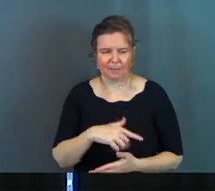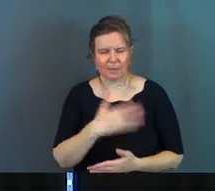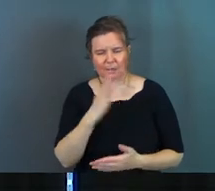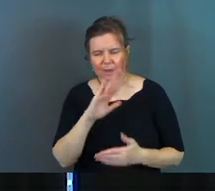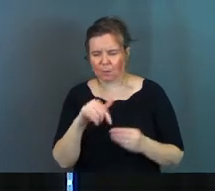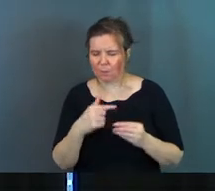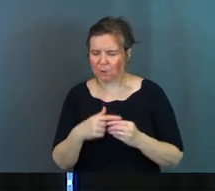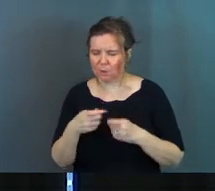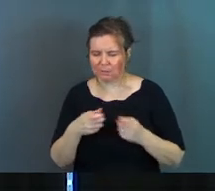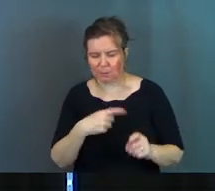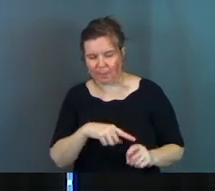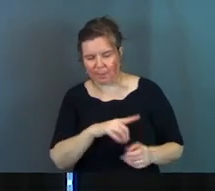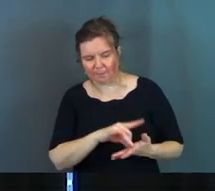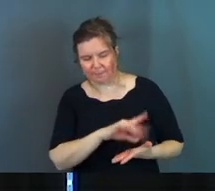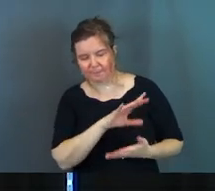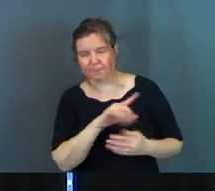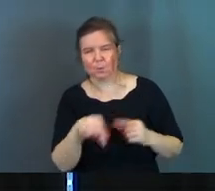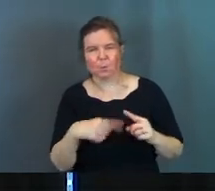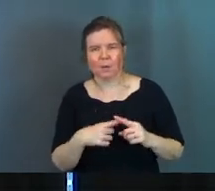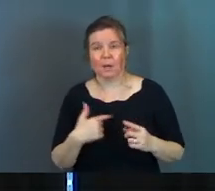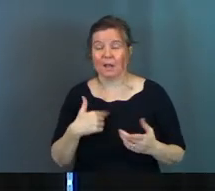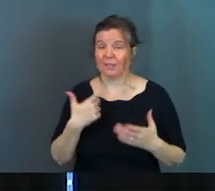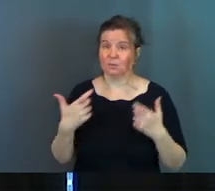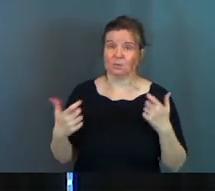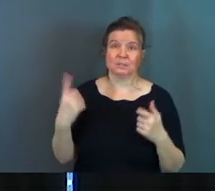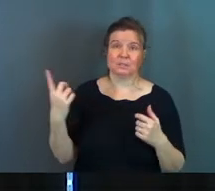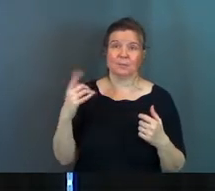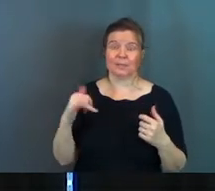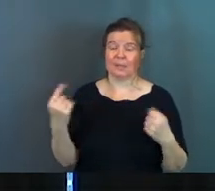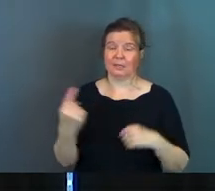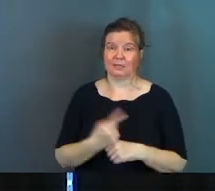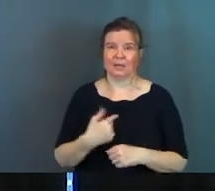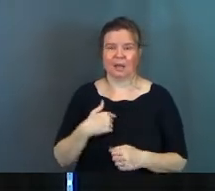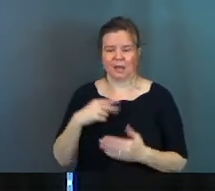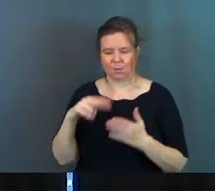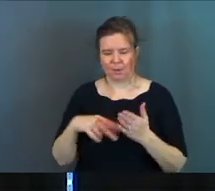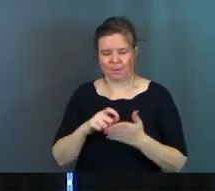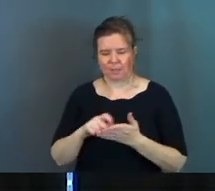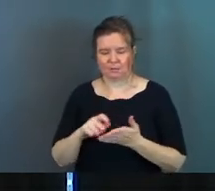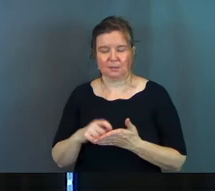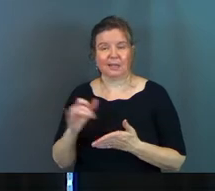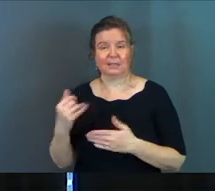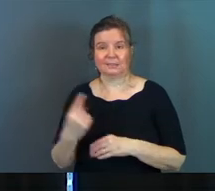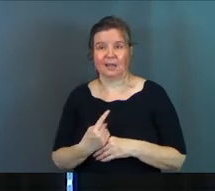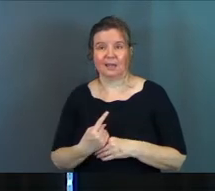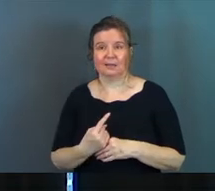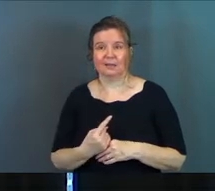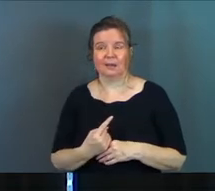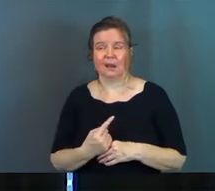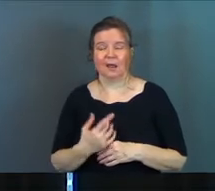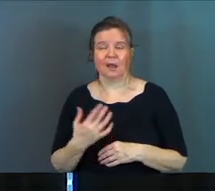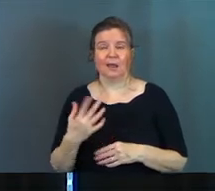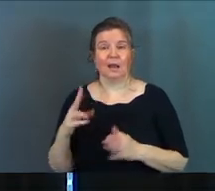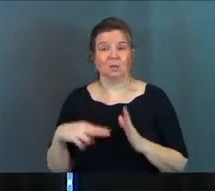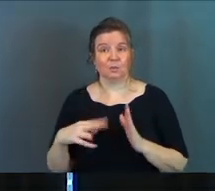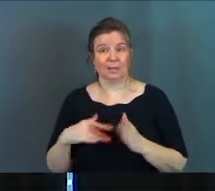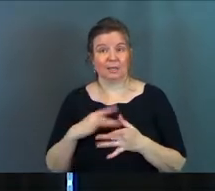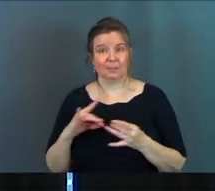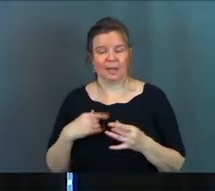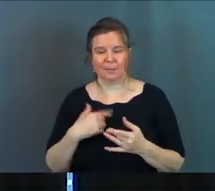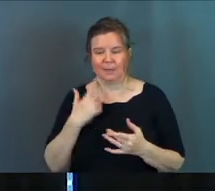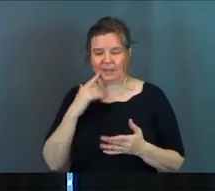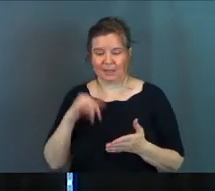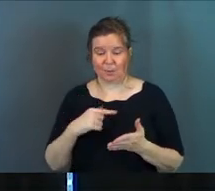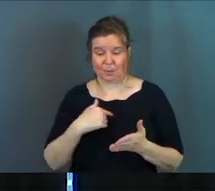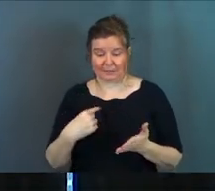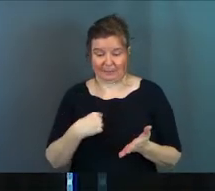And God, when are you going to deal with them? And man, there was just something that day, and I read back in my journal, there's just something that day as I was reading this passage,